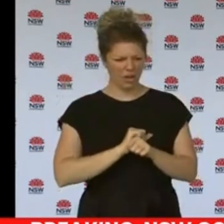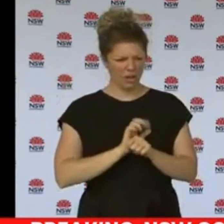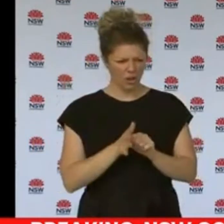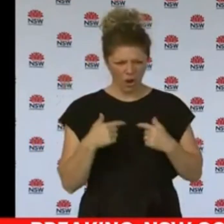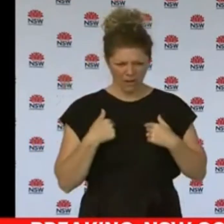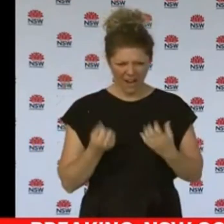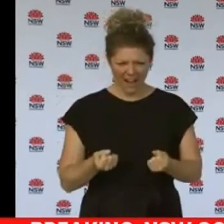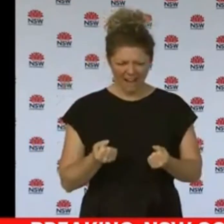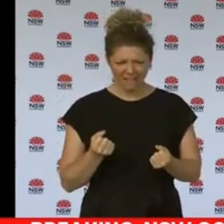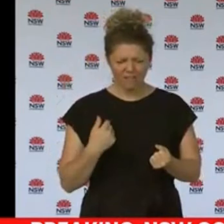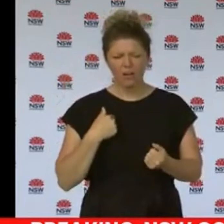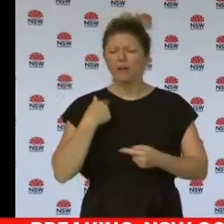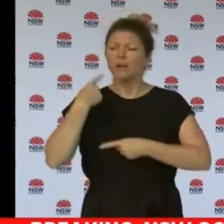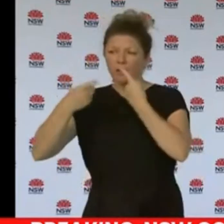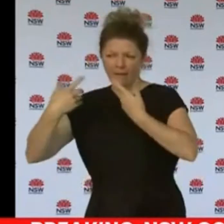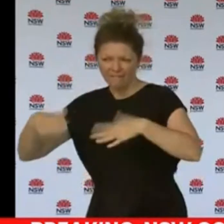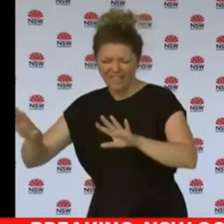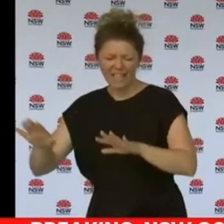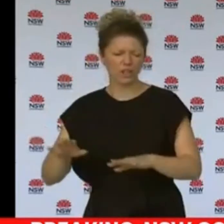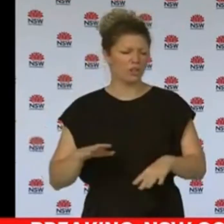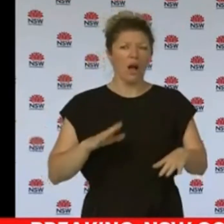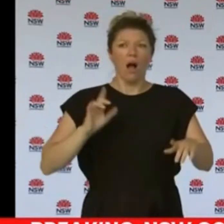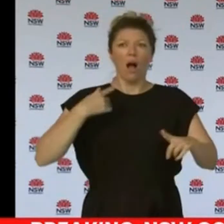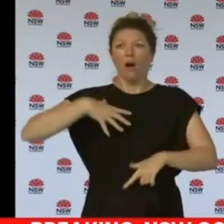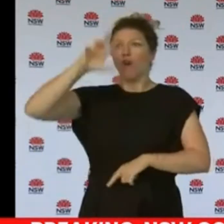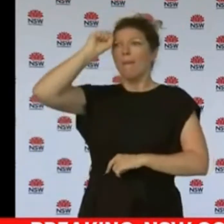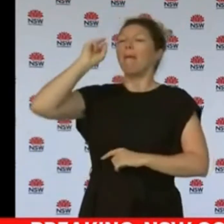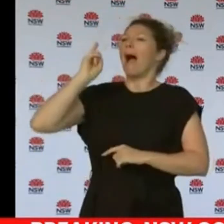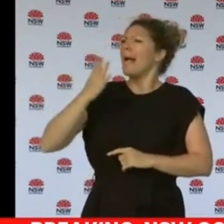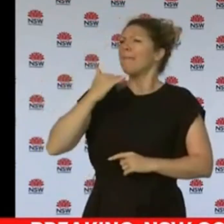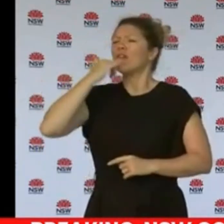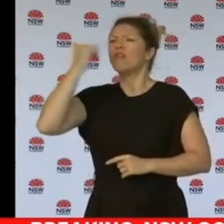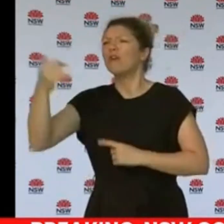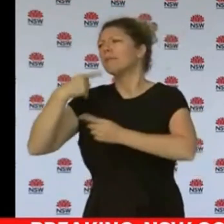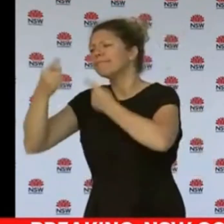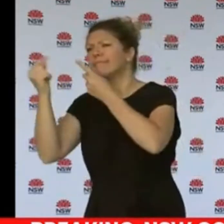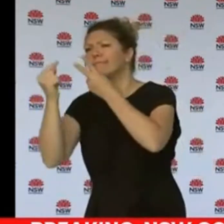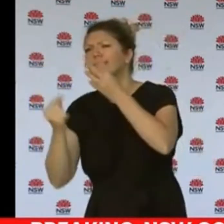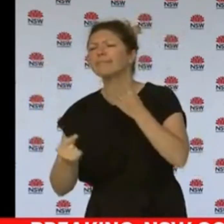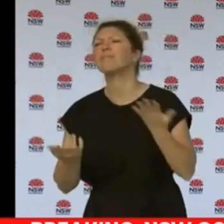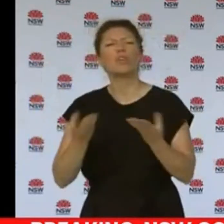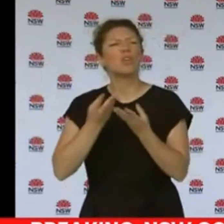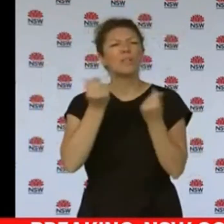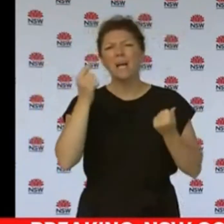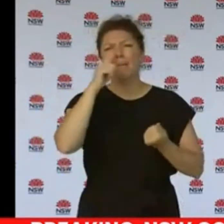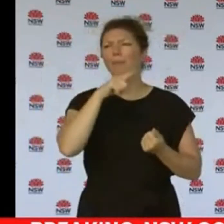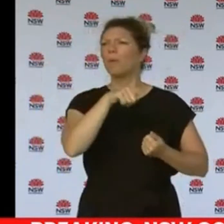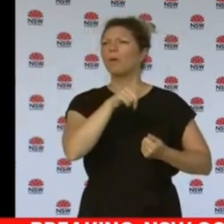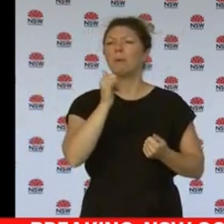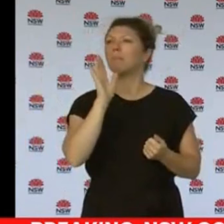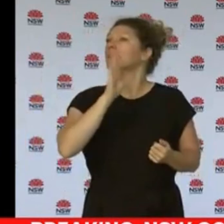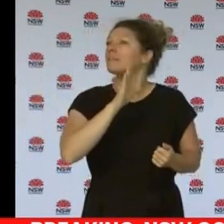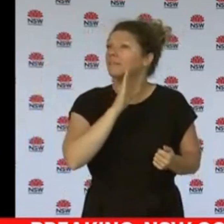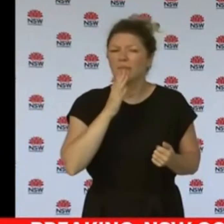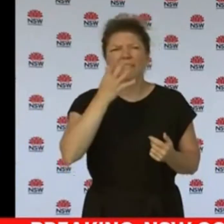don't hesitate if you've remembered anything else, please ring us as well. So we do occasionally find people that have